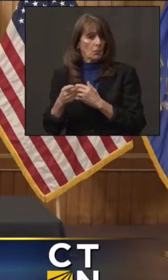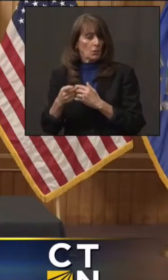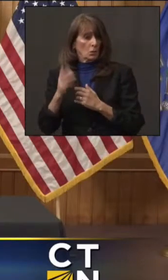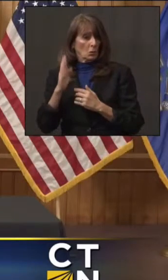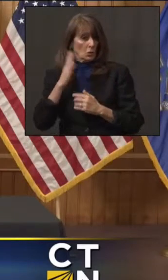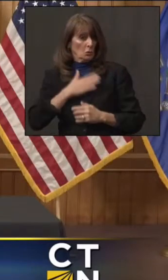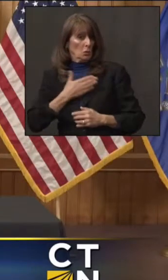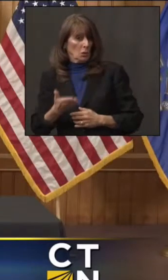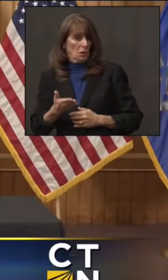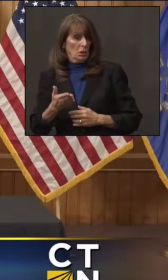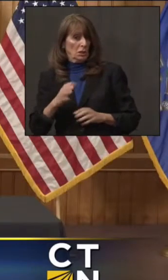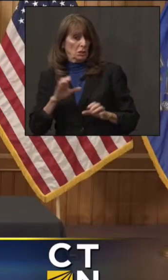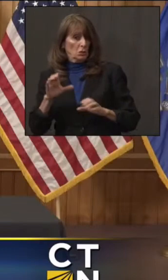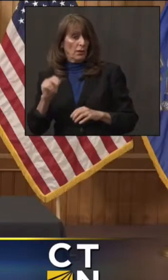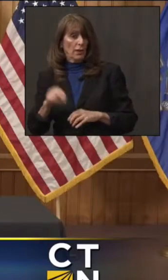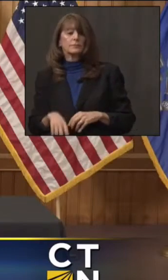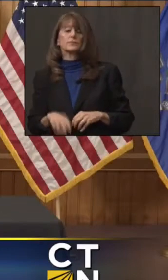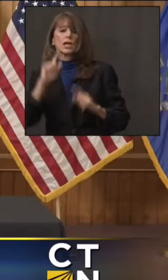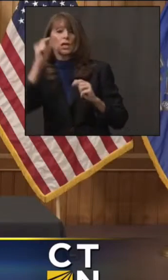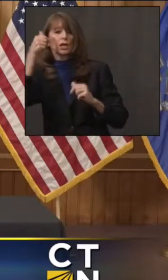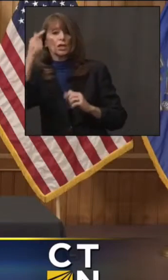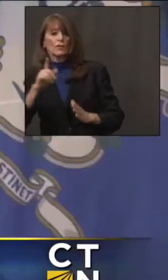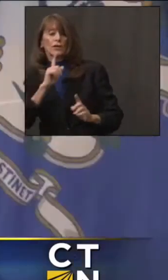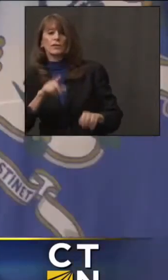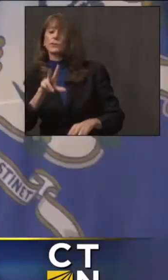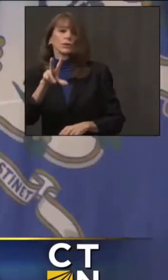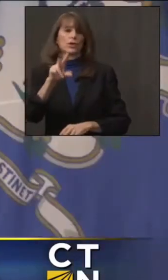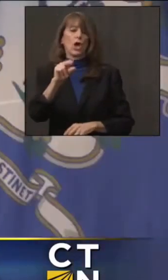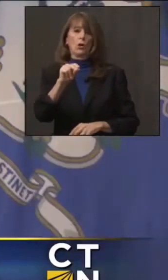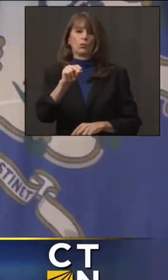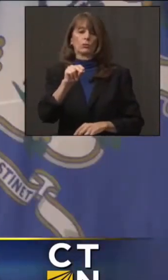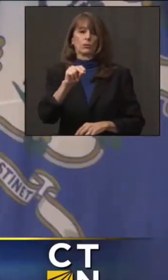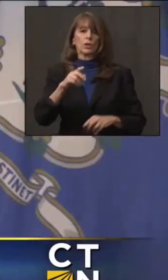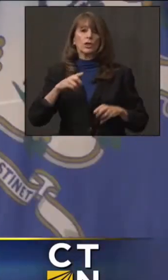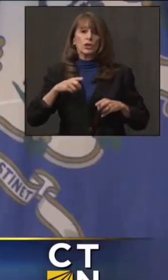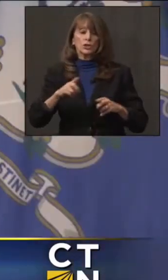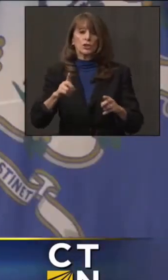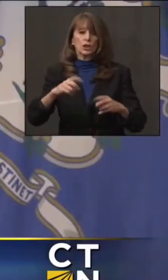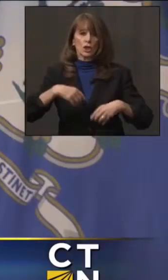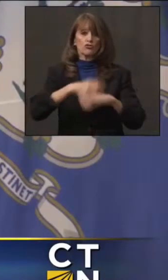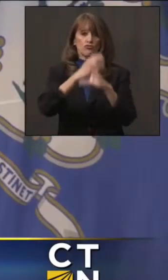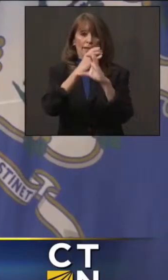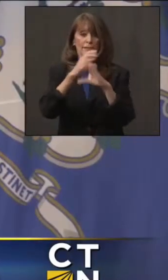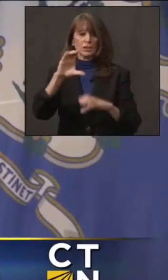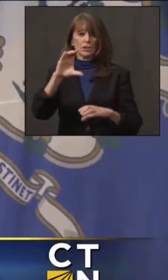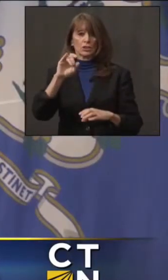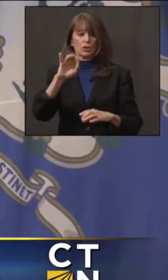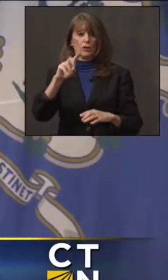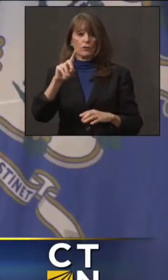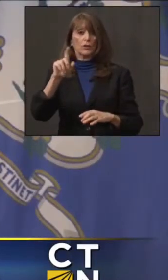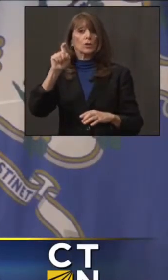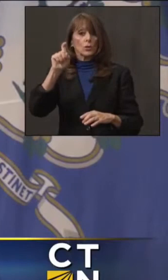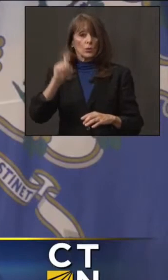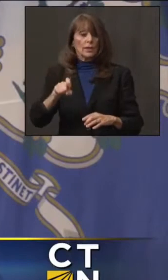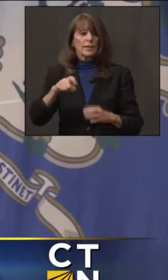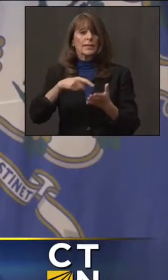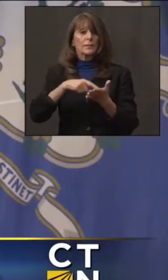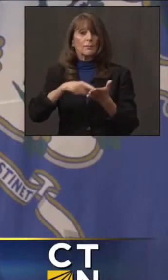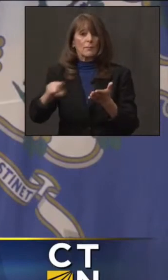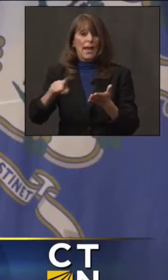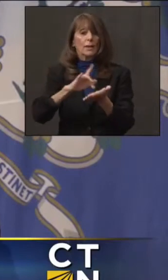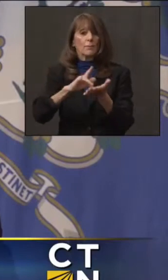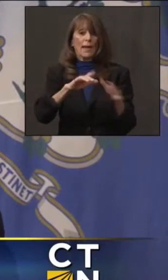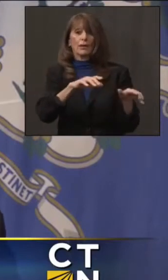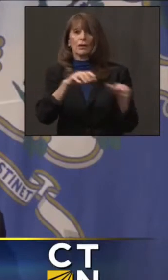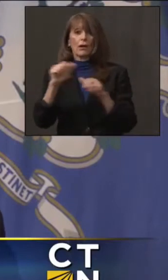doing? No, I think we have learned during this COVID crisis we need paid medical leave certainly more than